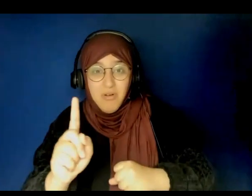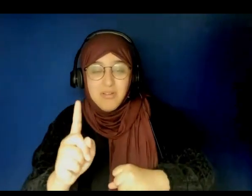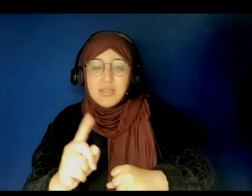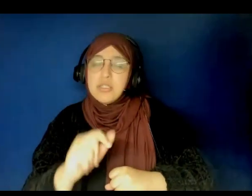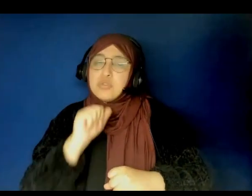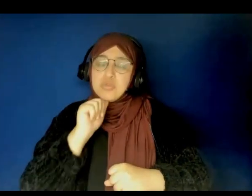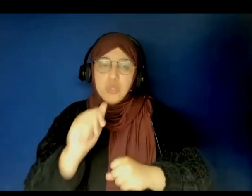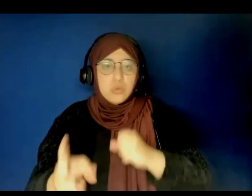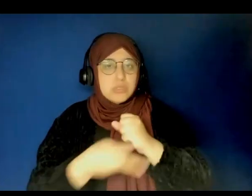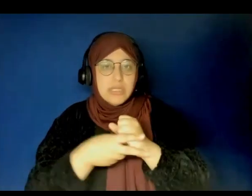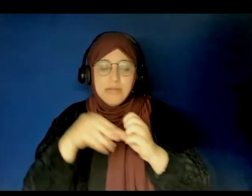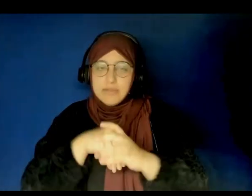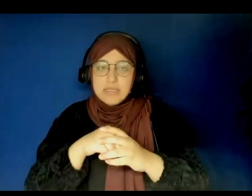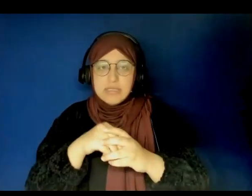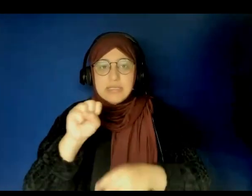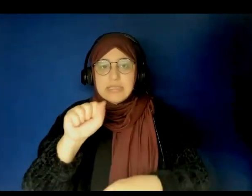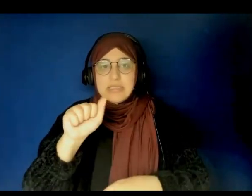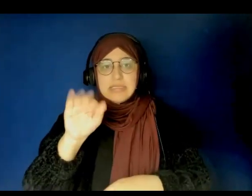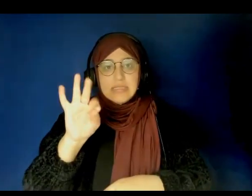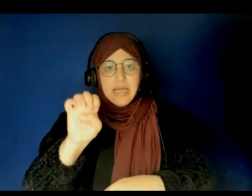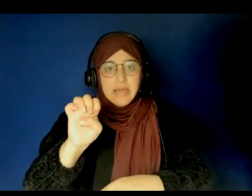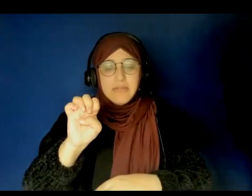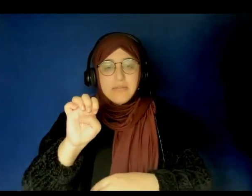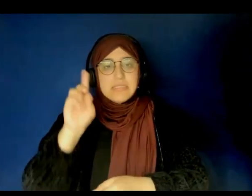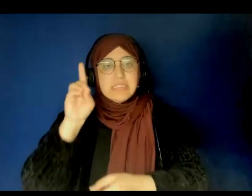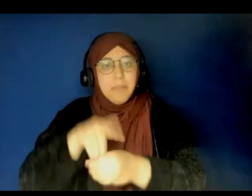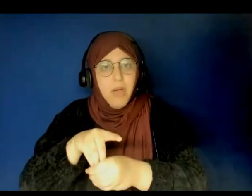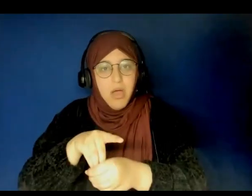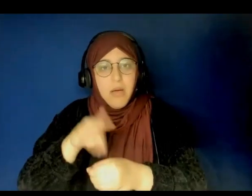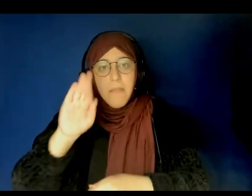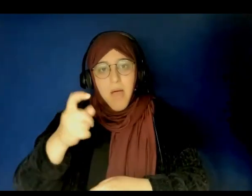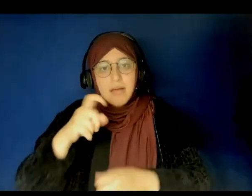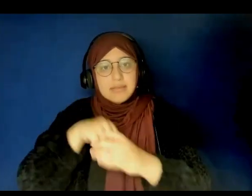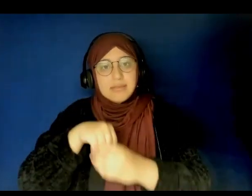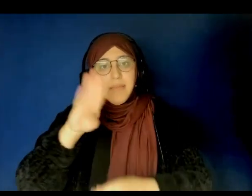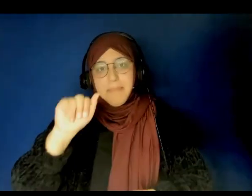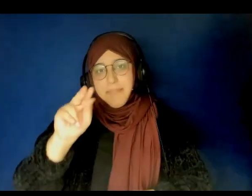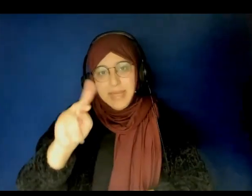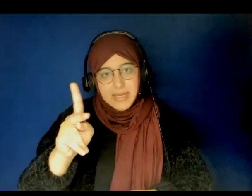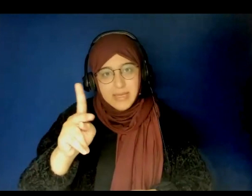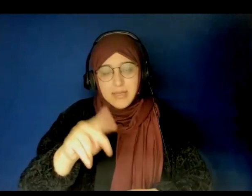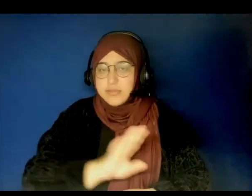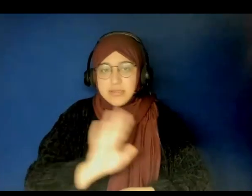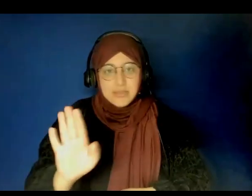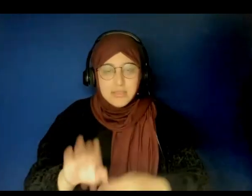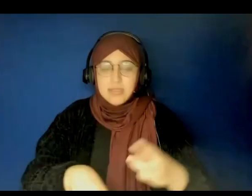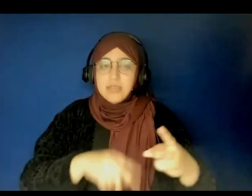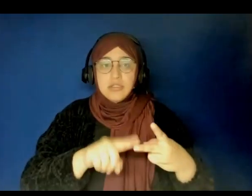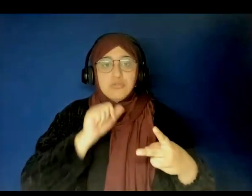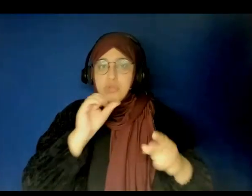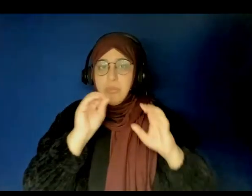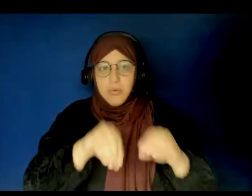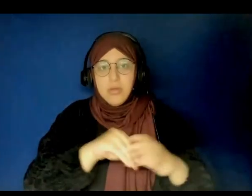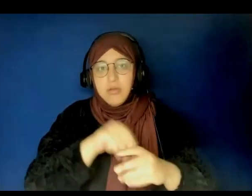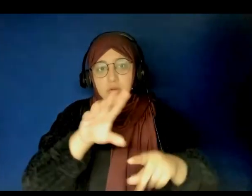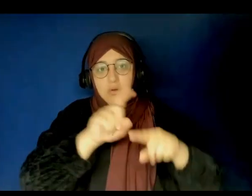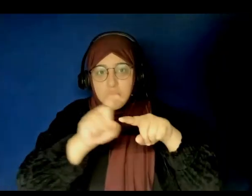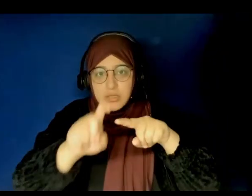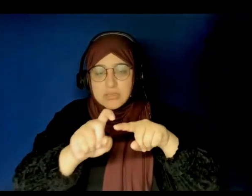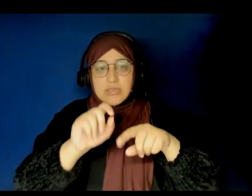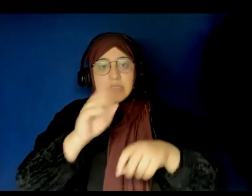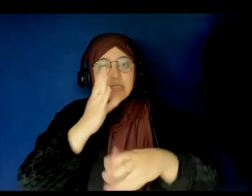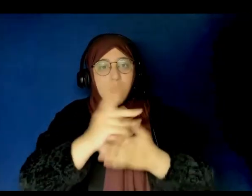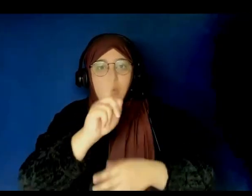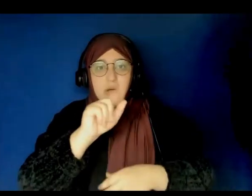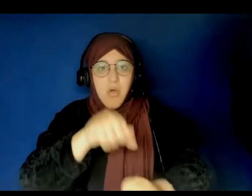deposit box in the bank. Do not store it in a safe inside of your closet or somewhere that's locked away.